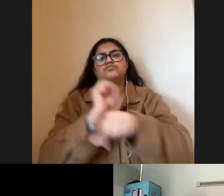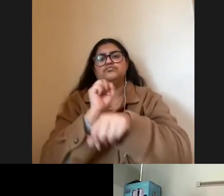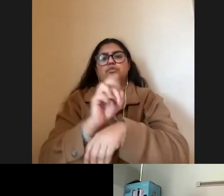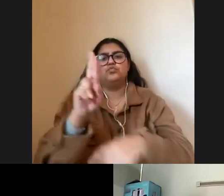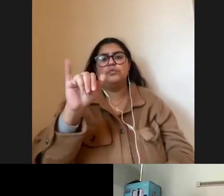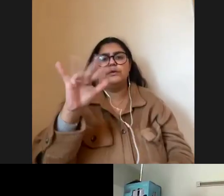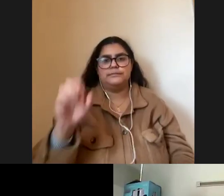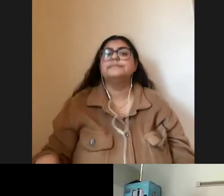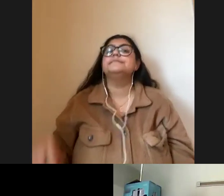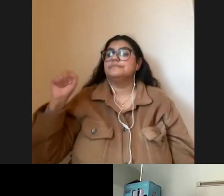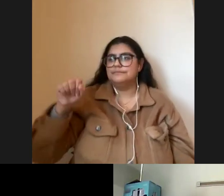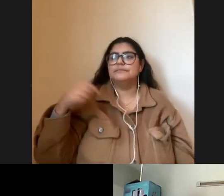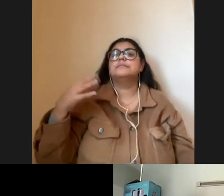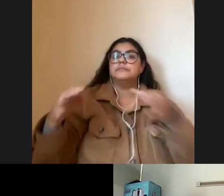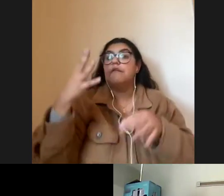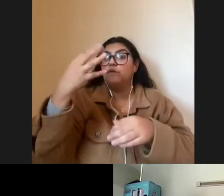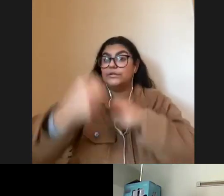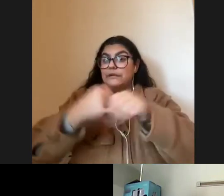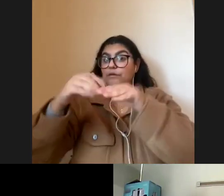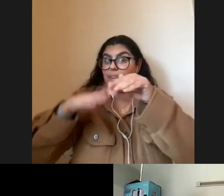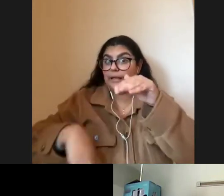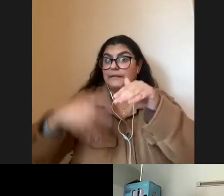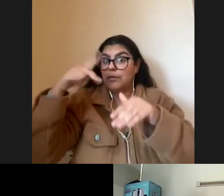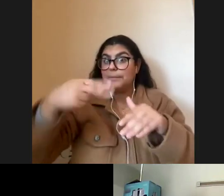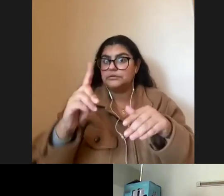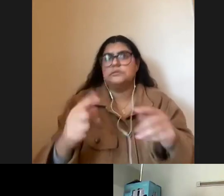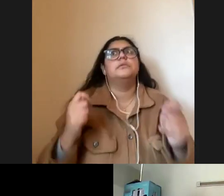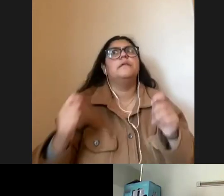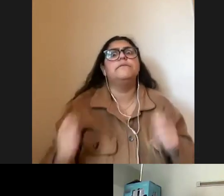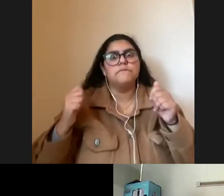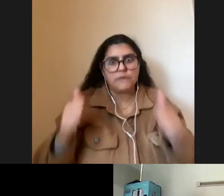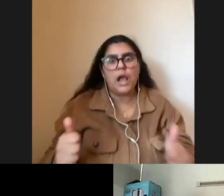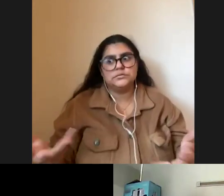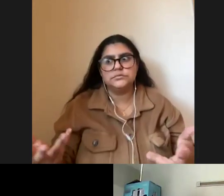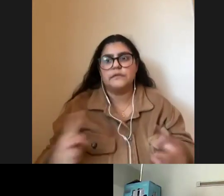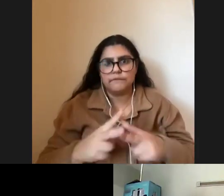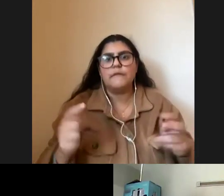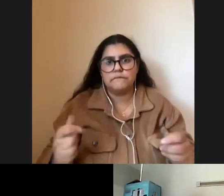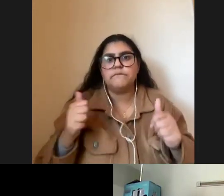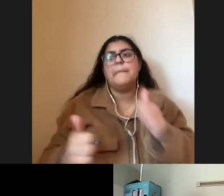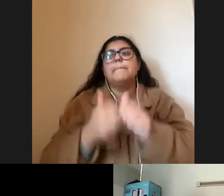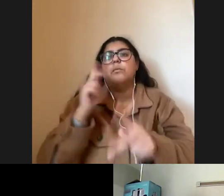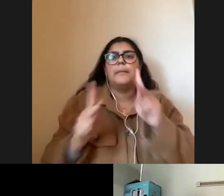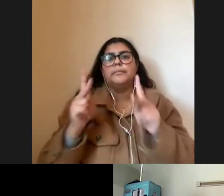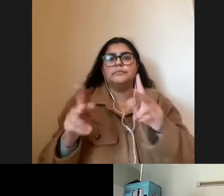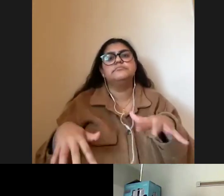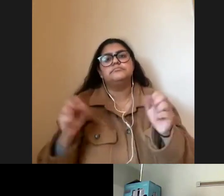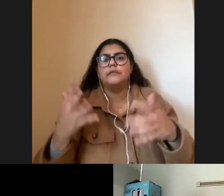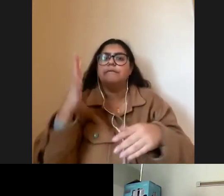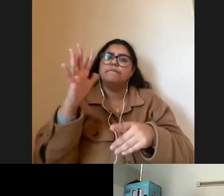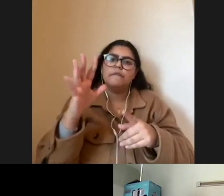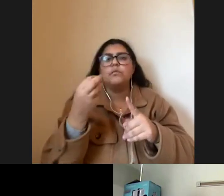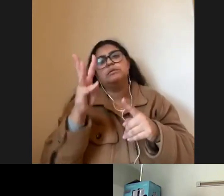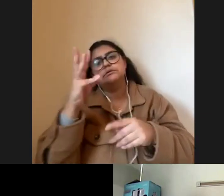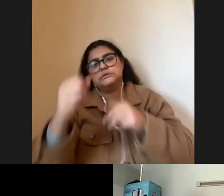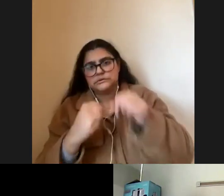reference, 4 years or less for a PhD is fast, is very fast. So most people take 5, 6 years